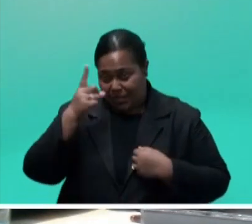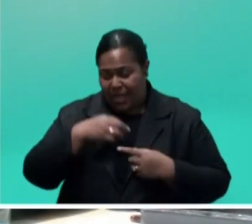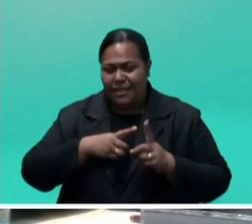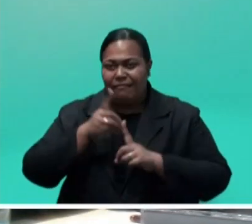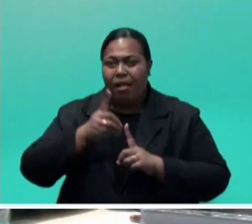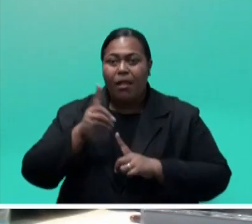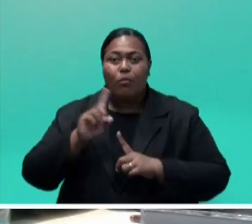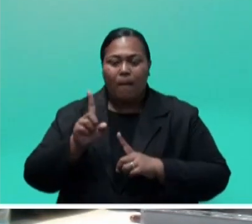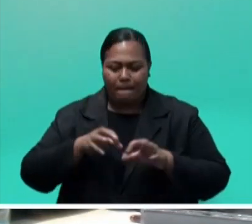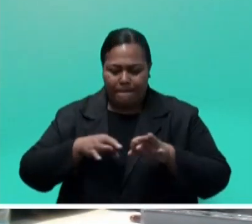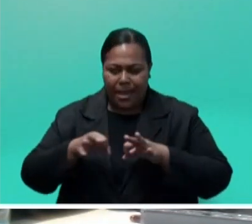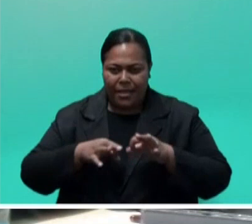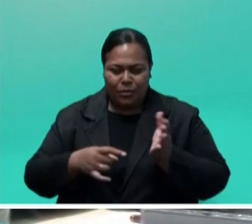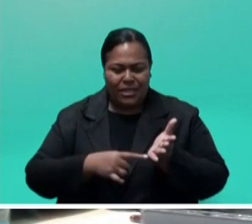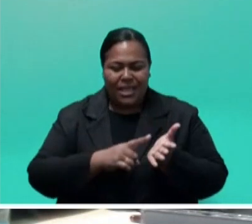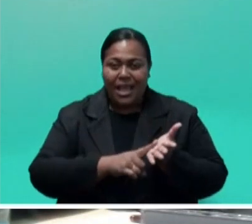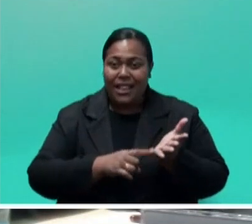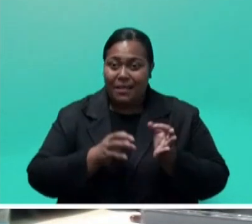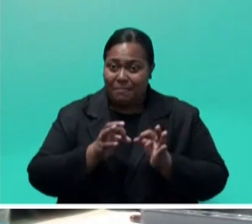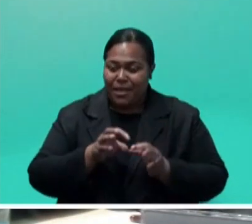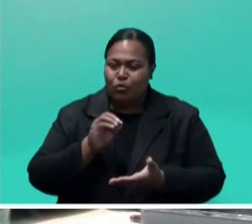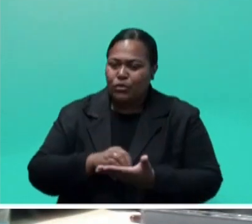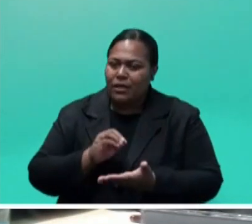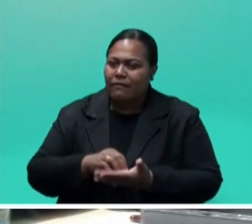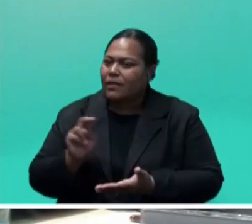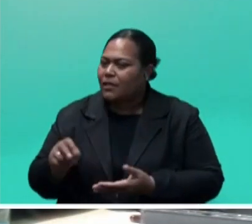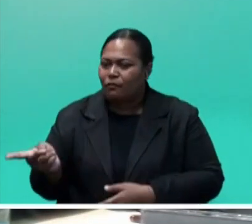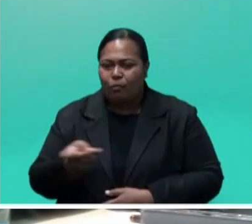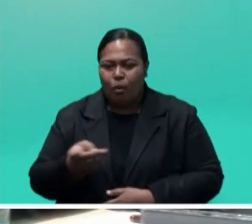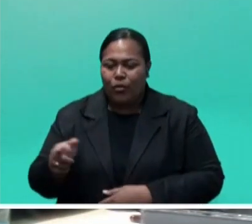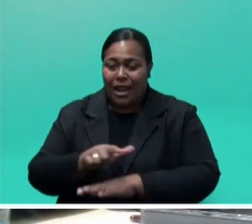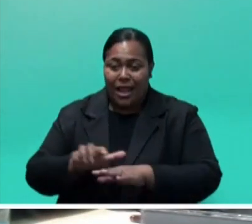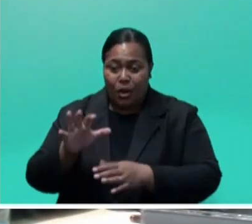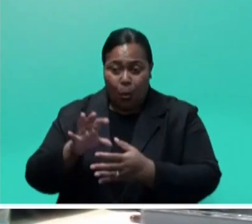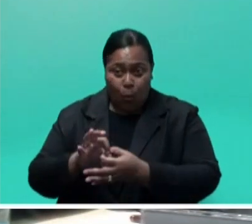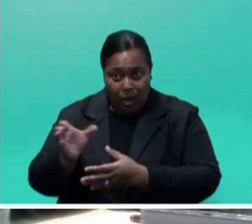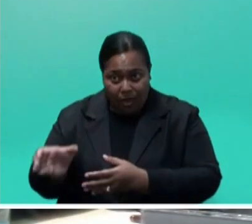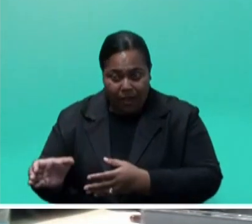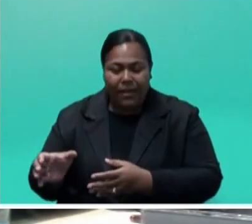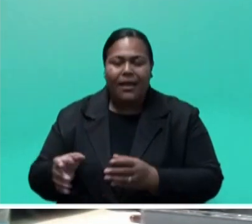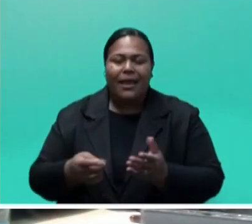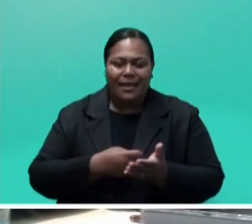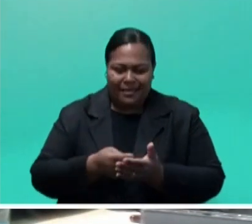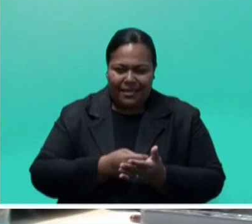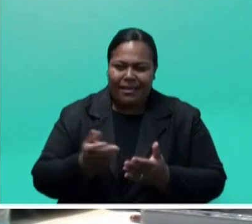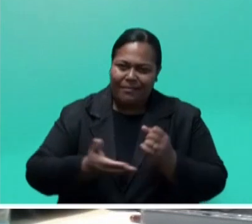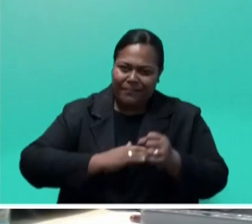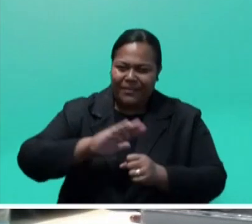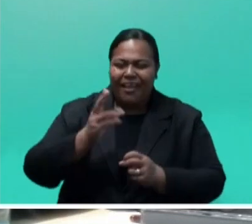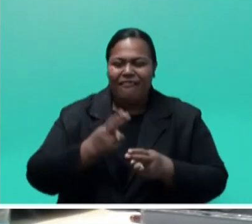TLTB and serve the needs of both the landowners and the tenants, our sugarcane farmers as well.